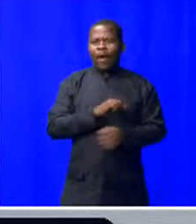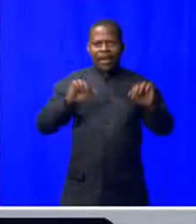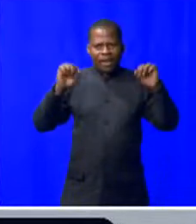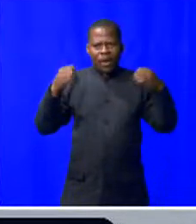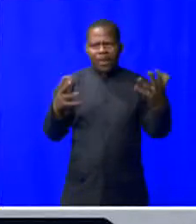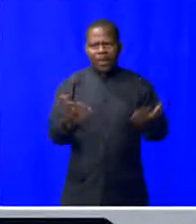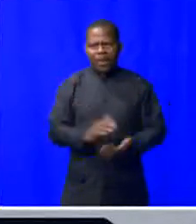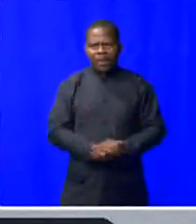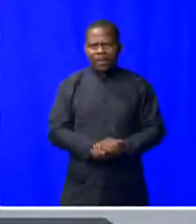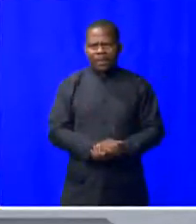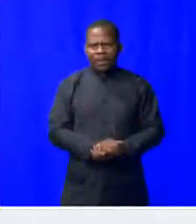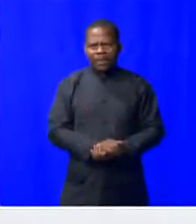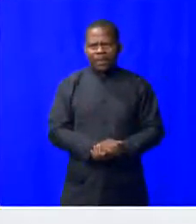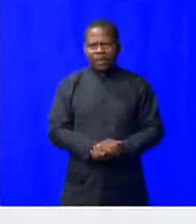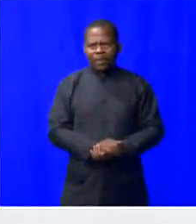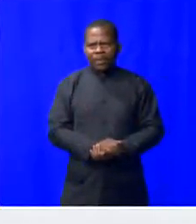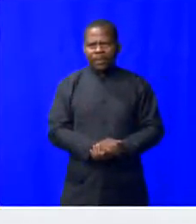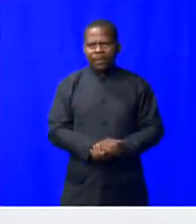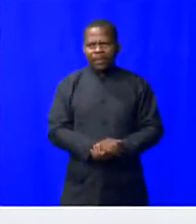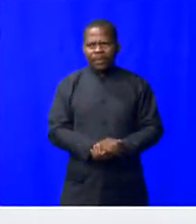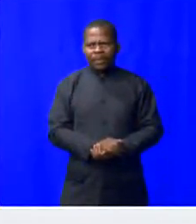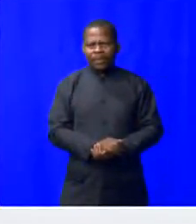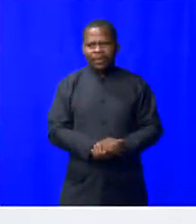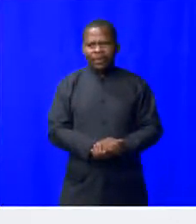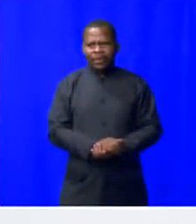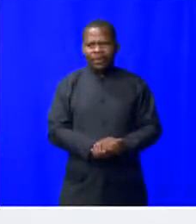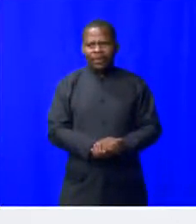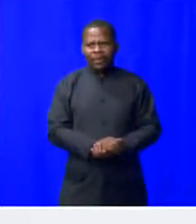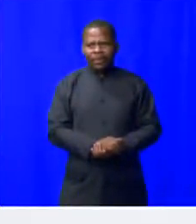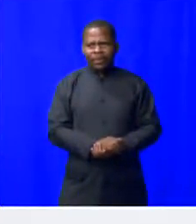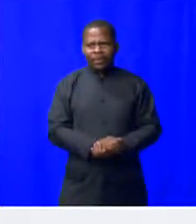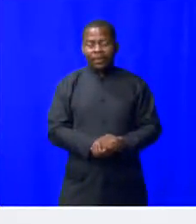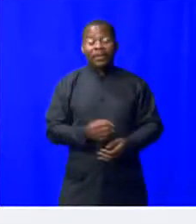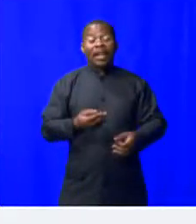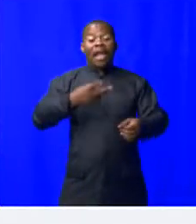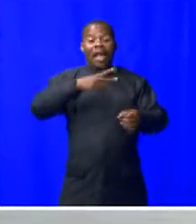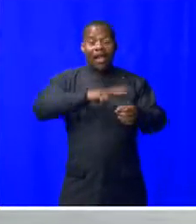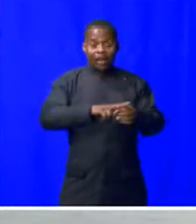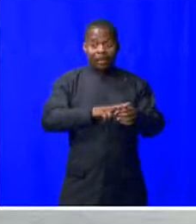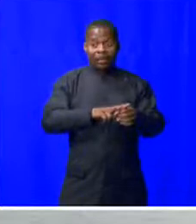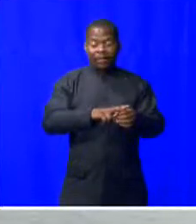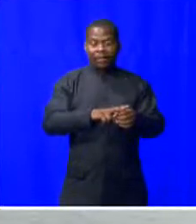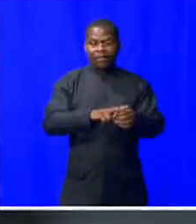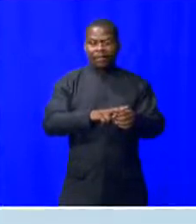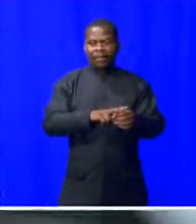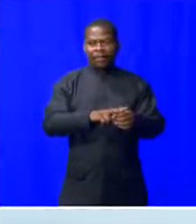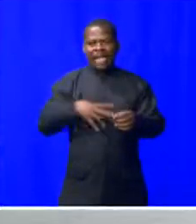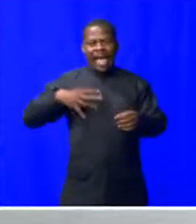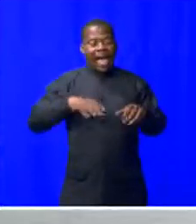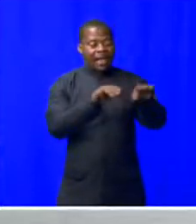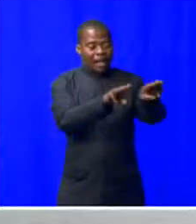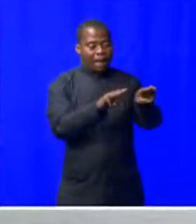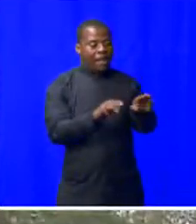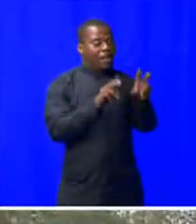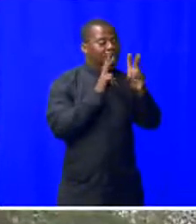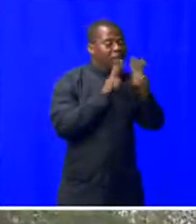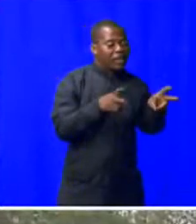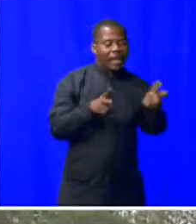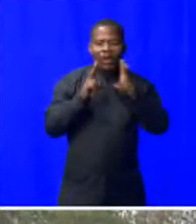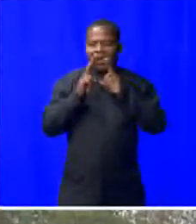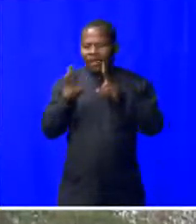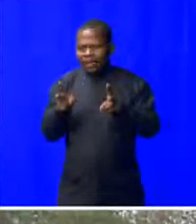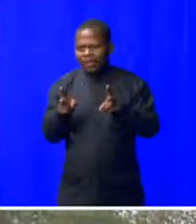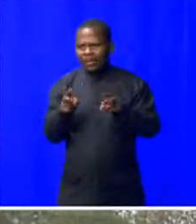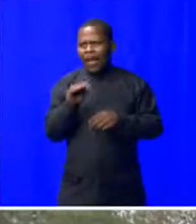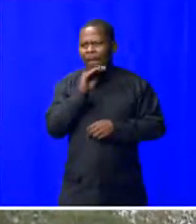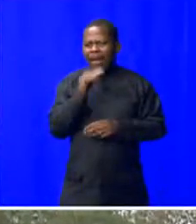lababuke lukhetfo engculweni njengoba singibikile ukuthi sisifundzeni saka Manzini sisibonile ke sive samaSwati